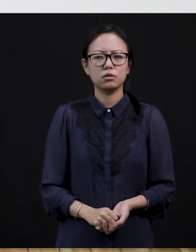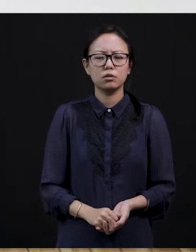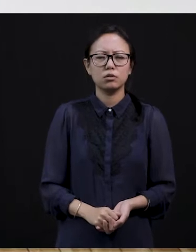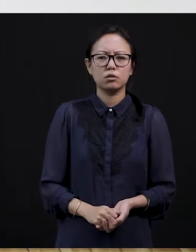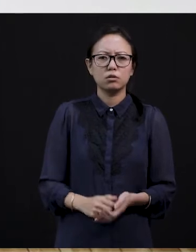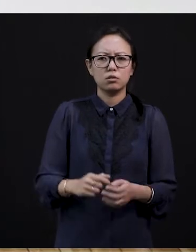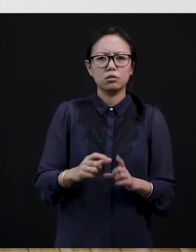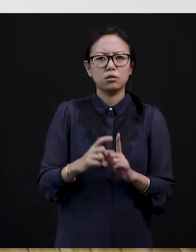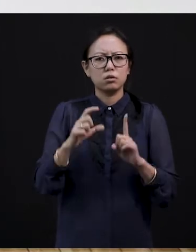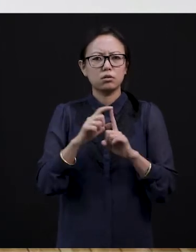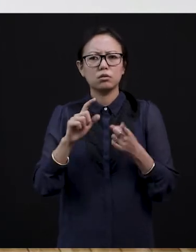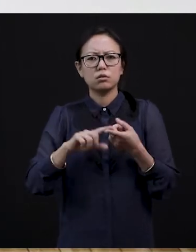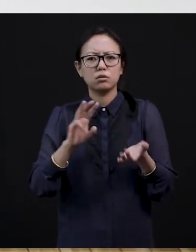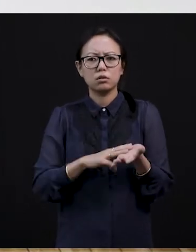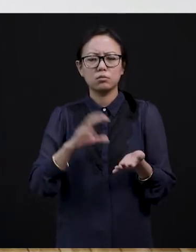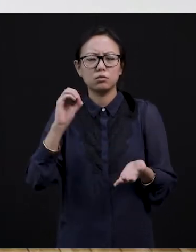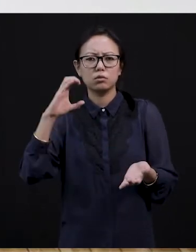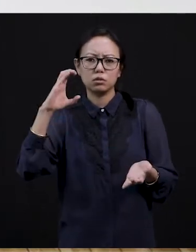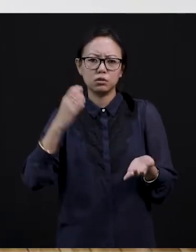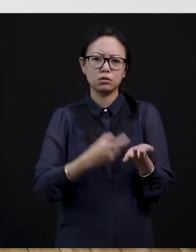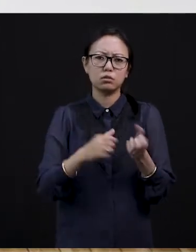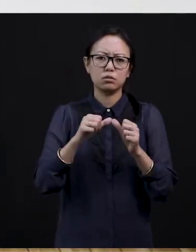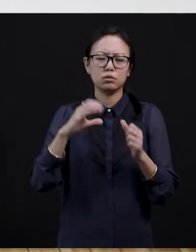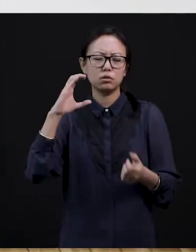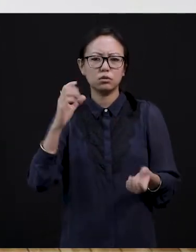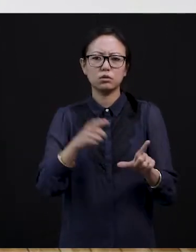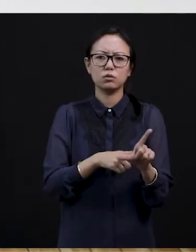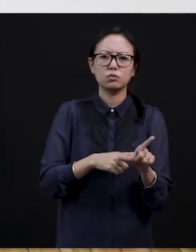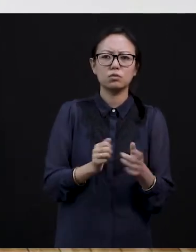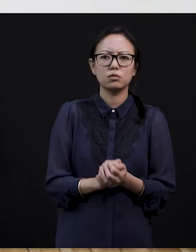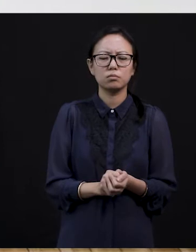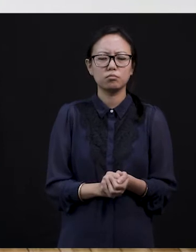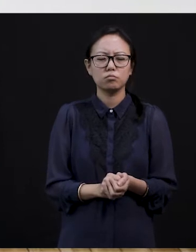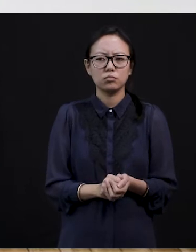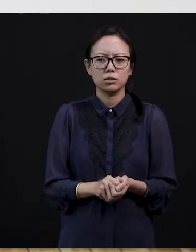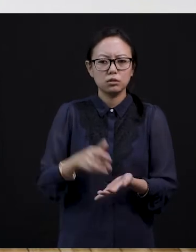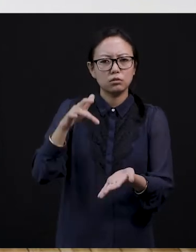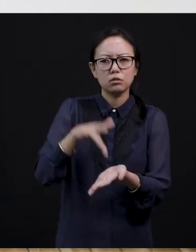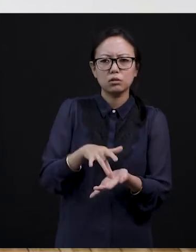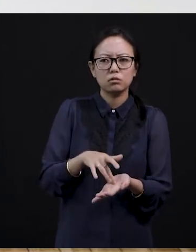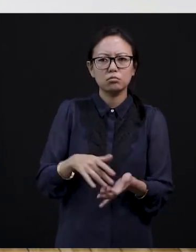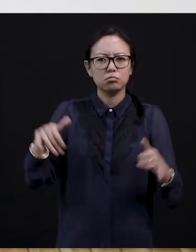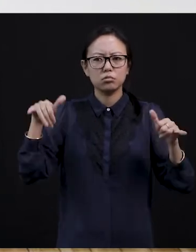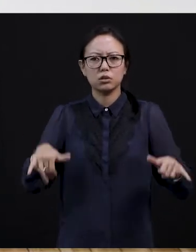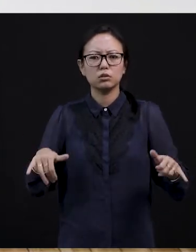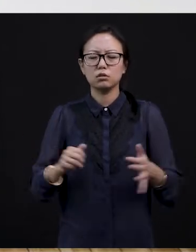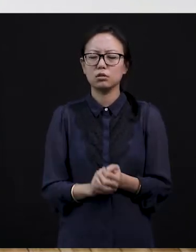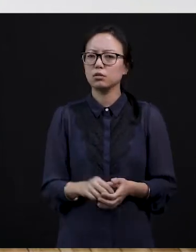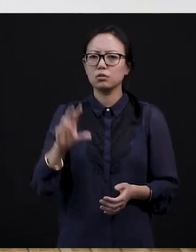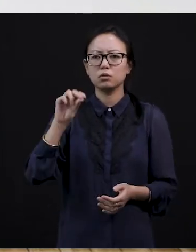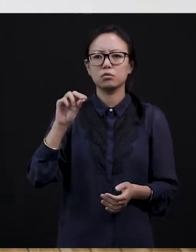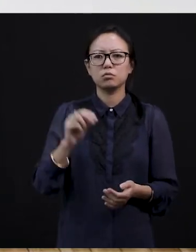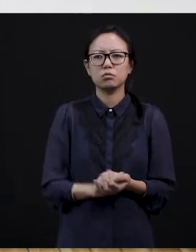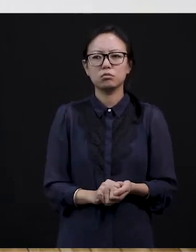the kind of freedom that the government of India has provided us with. So people who are not living in a democracy, you need to